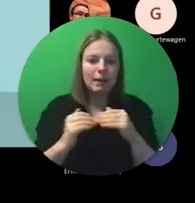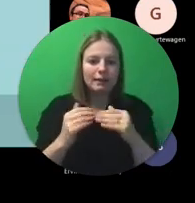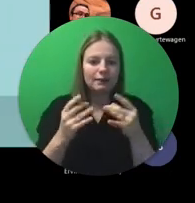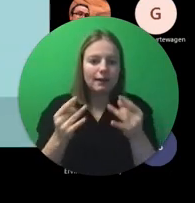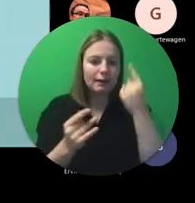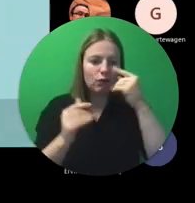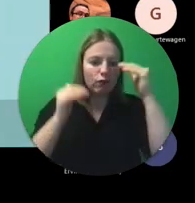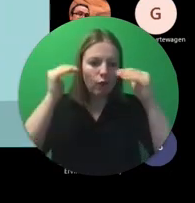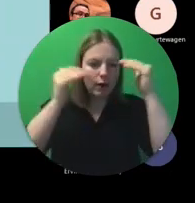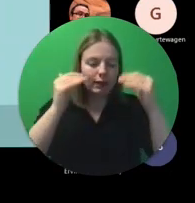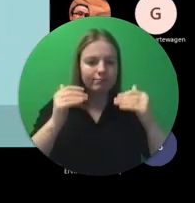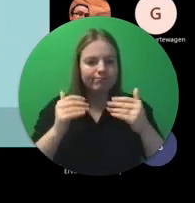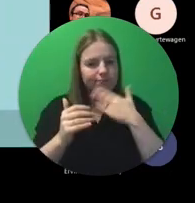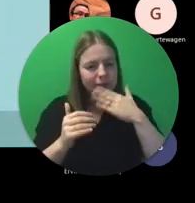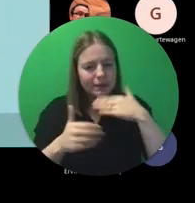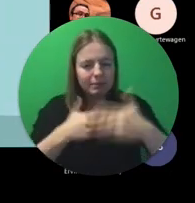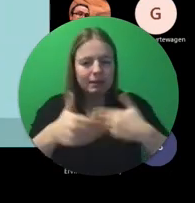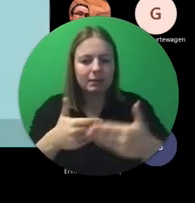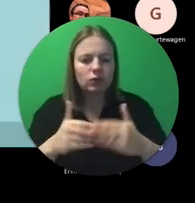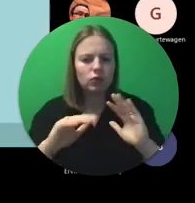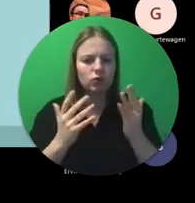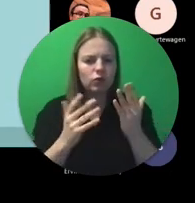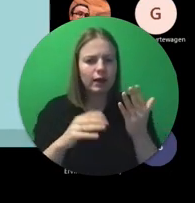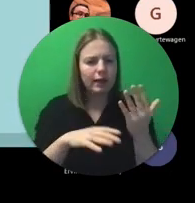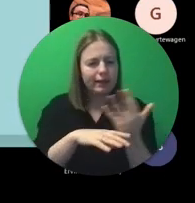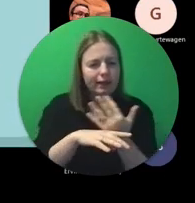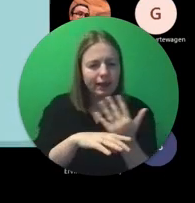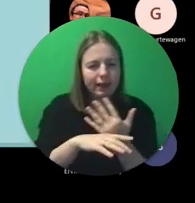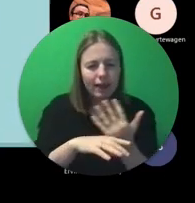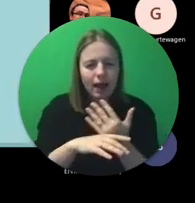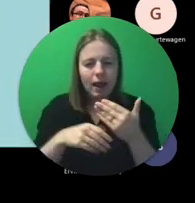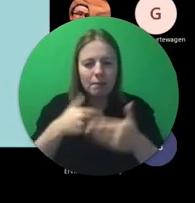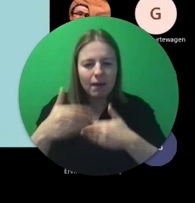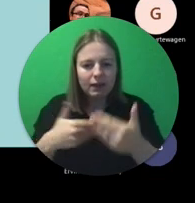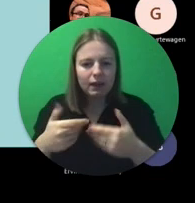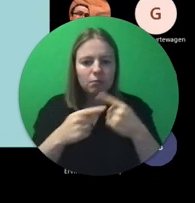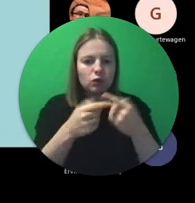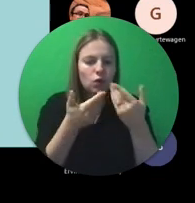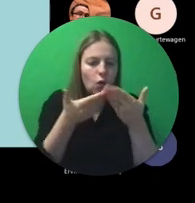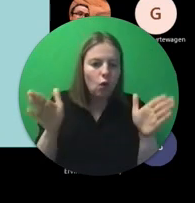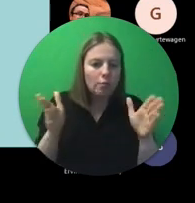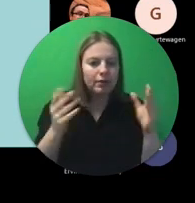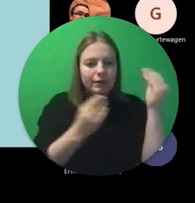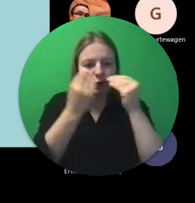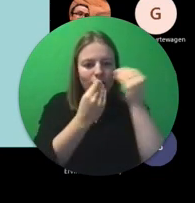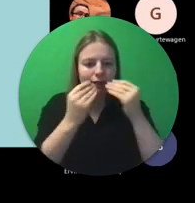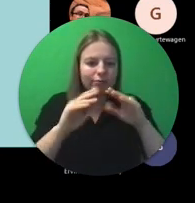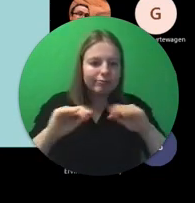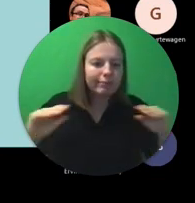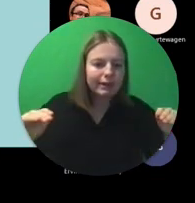for adults... ...by harnessing digital tools and open education resources.